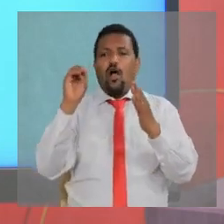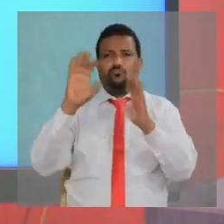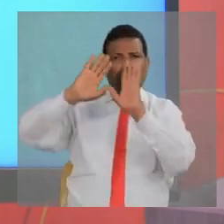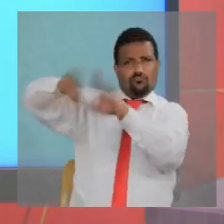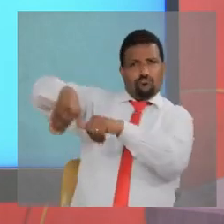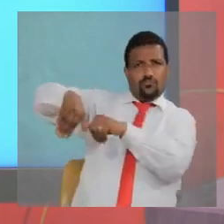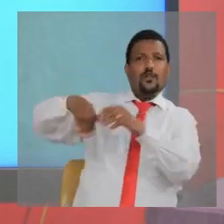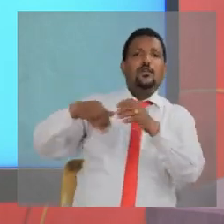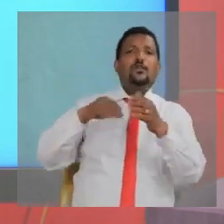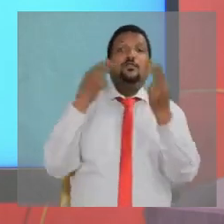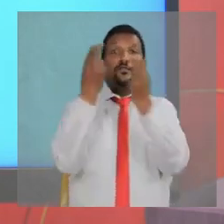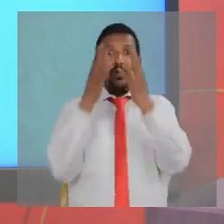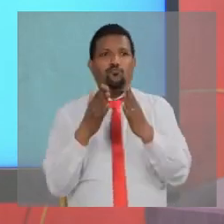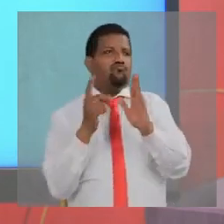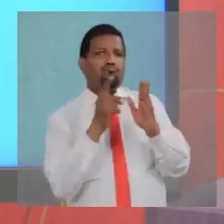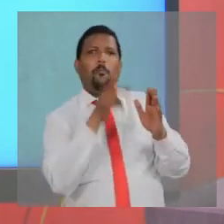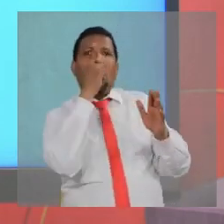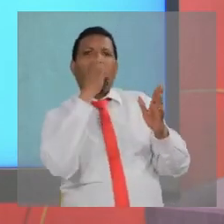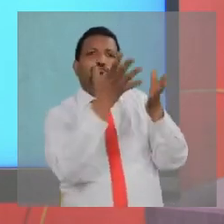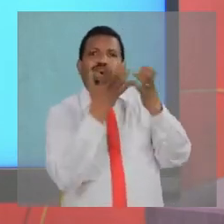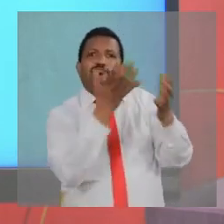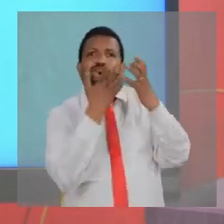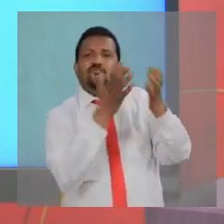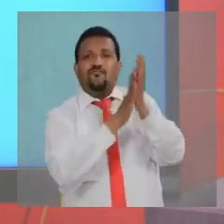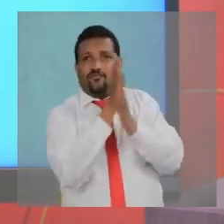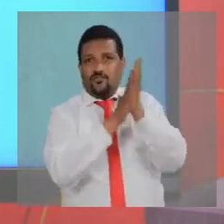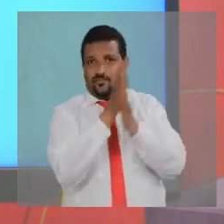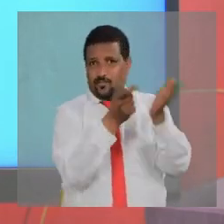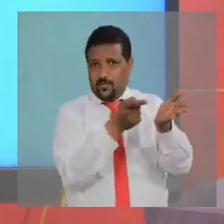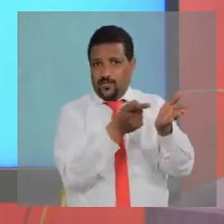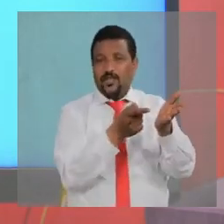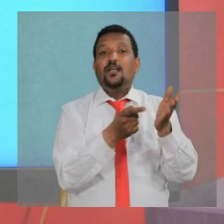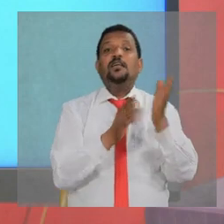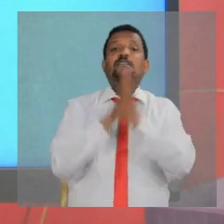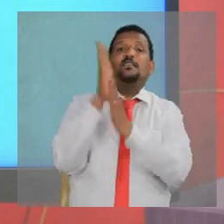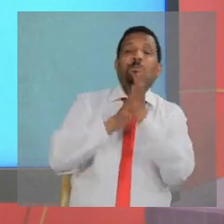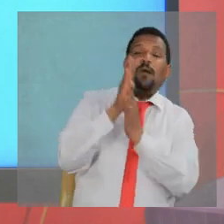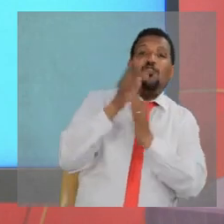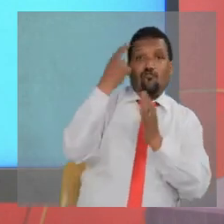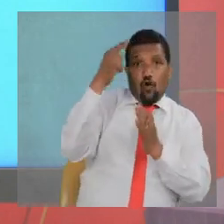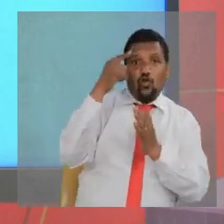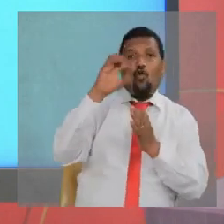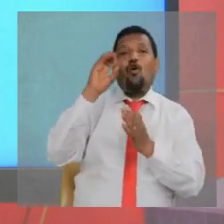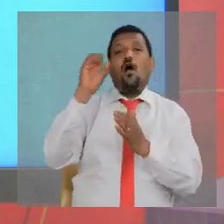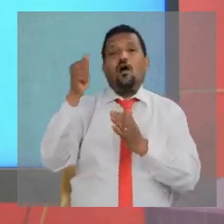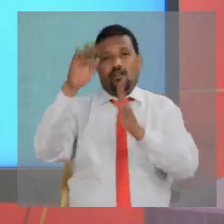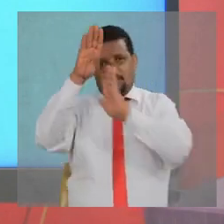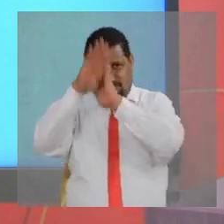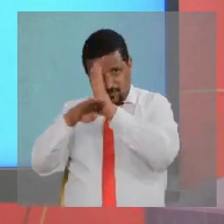of Coca to consumption of Pepsi. In this case, the demand for Coca will decline.